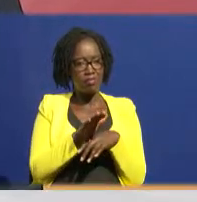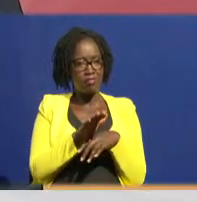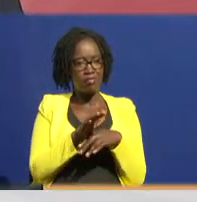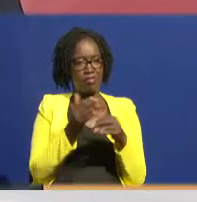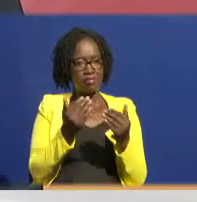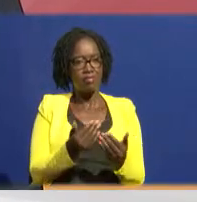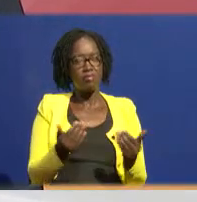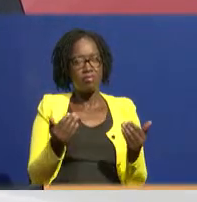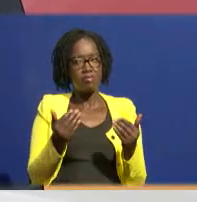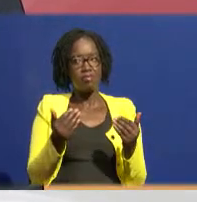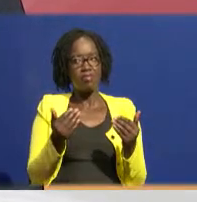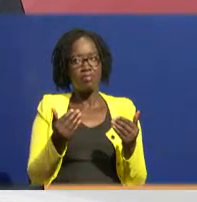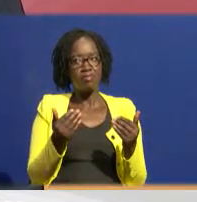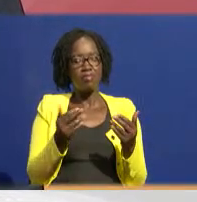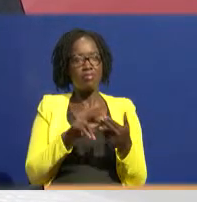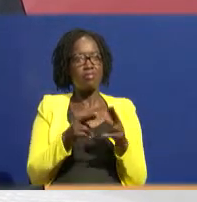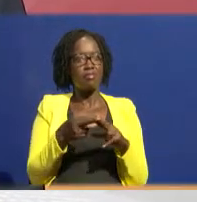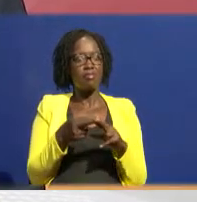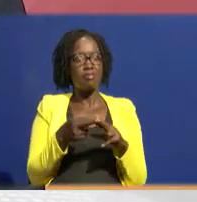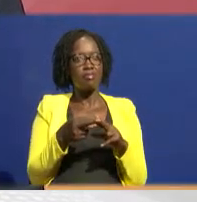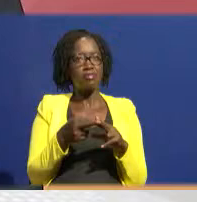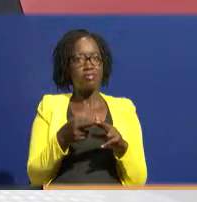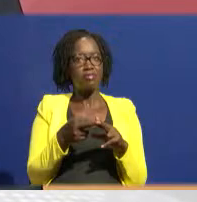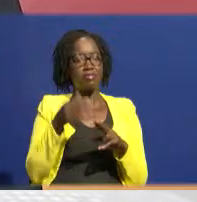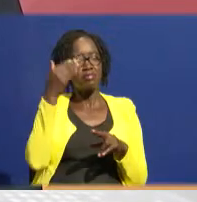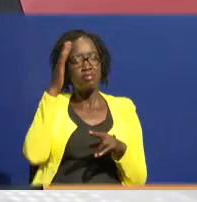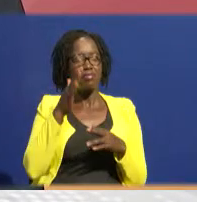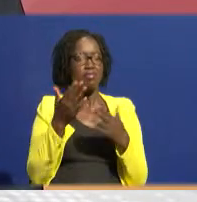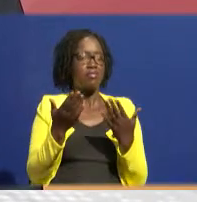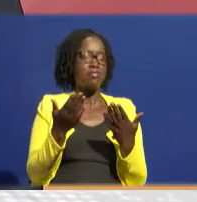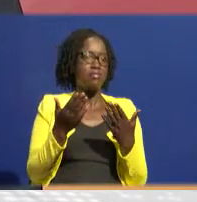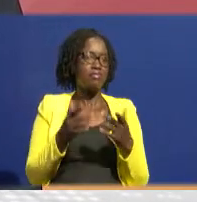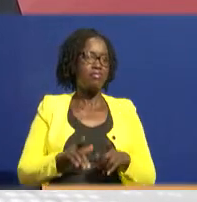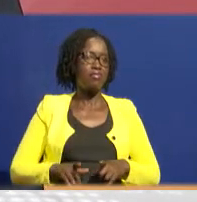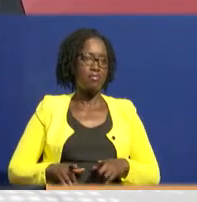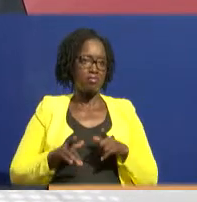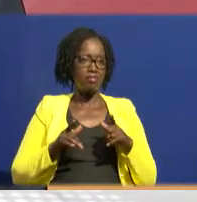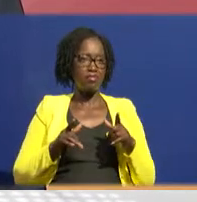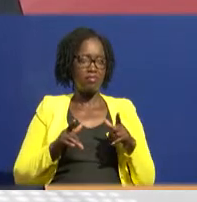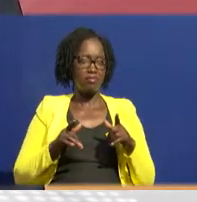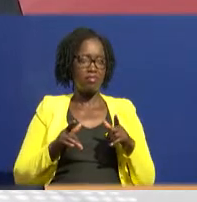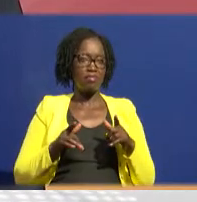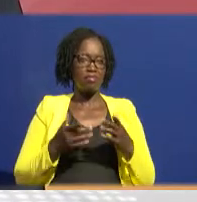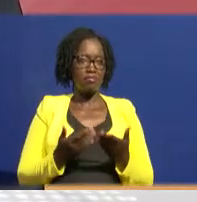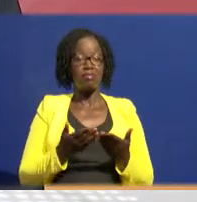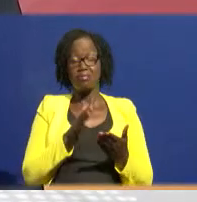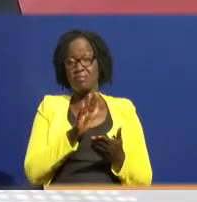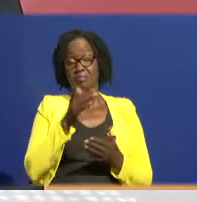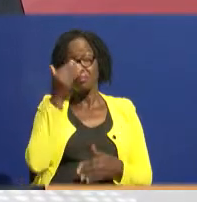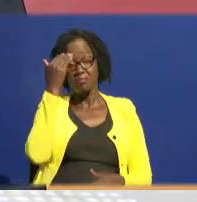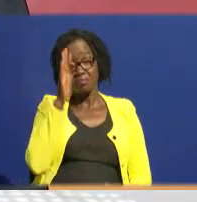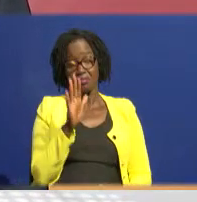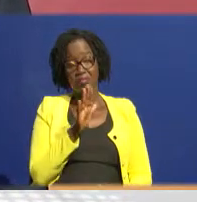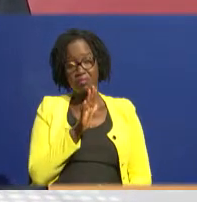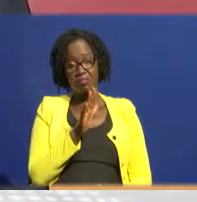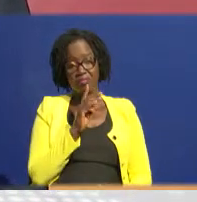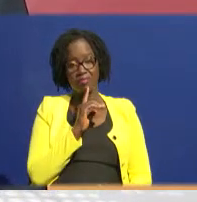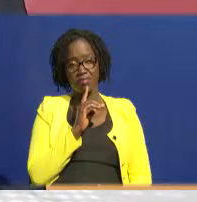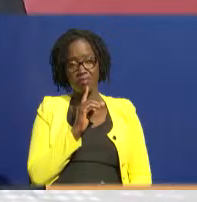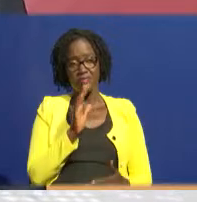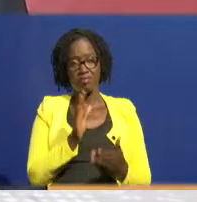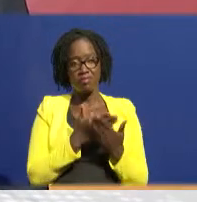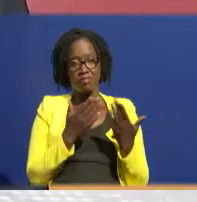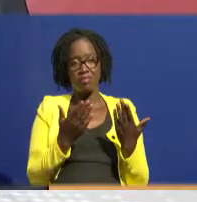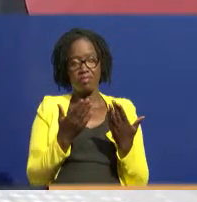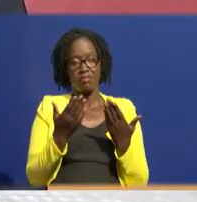their children to relatives whom you don't know how they are living and raising their children, because this is a matter which has